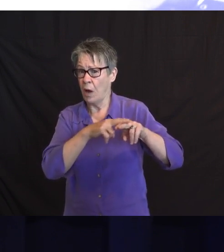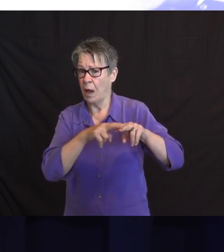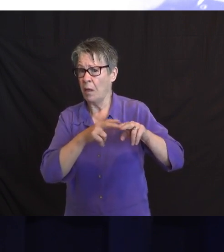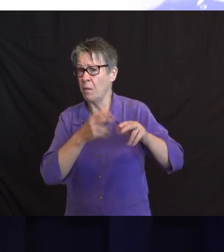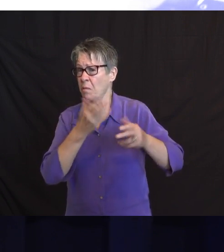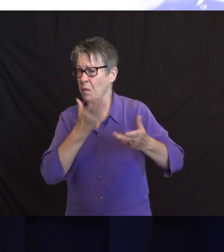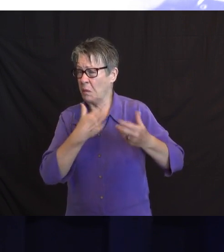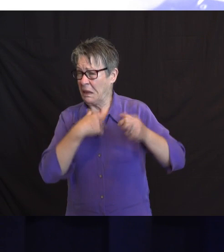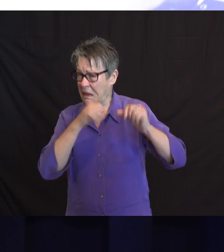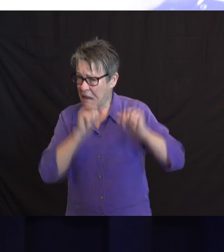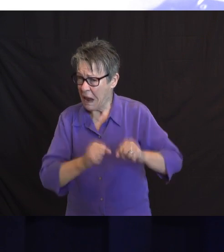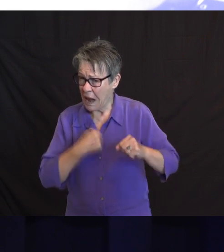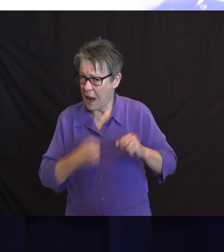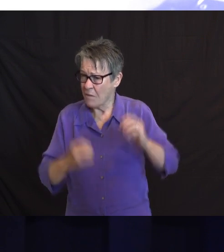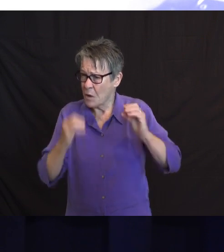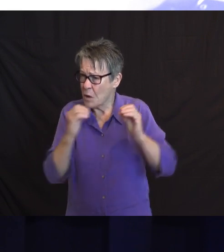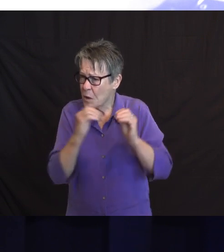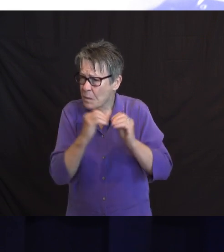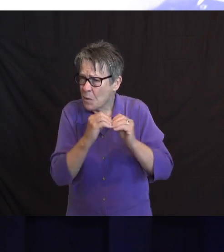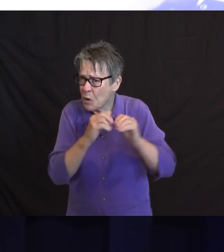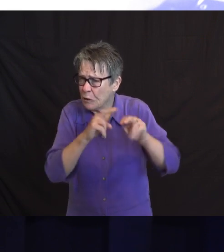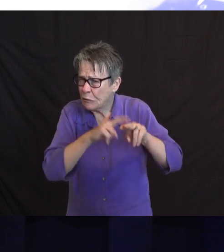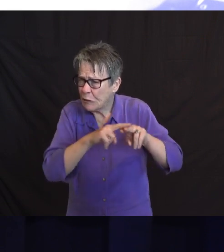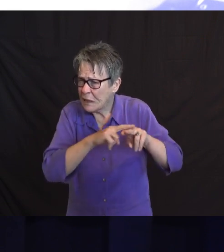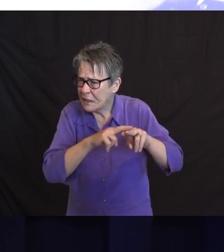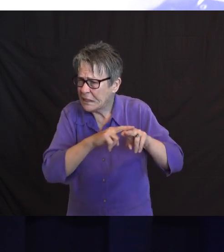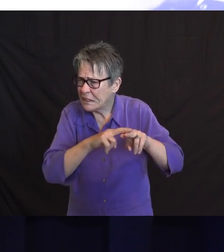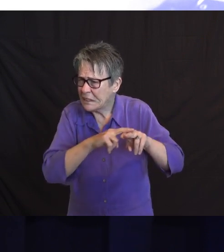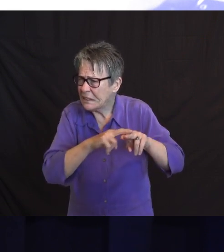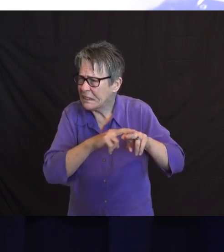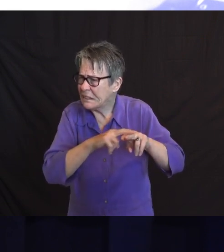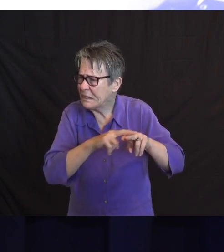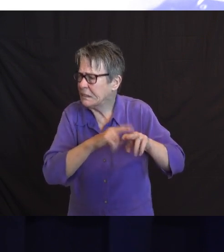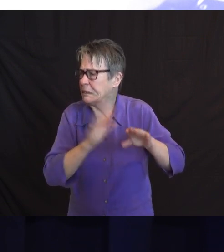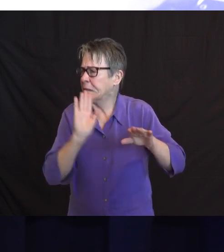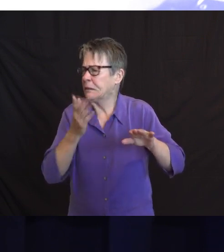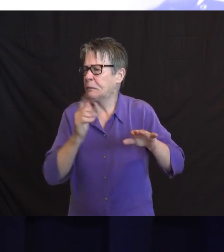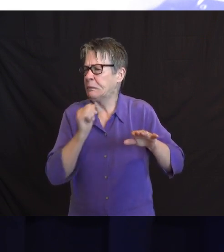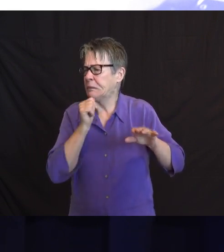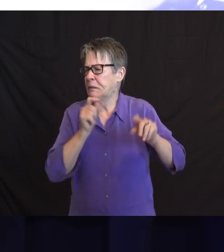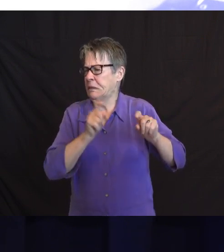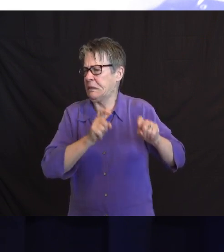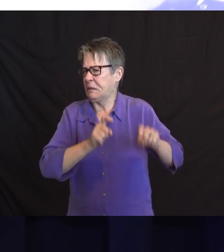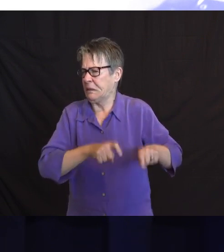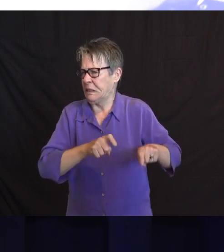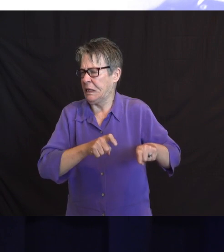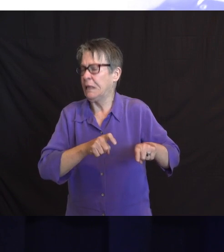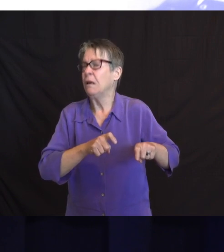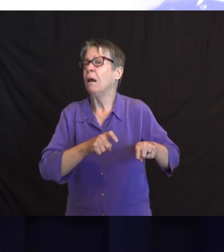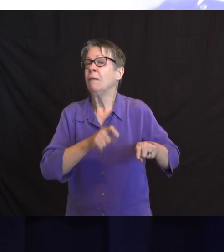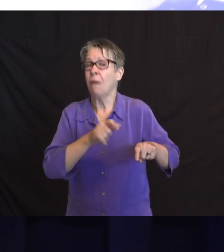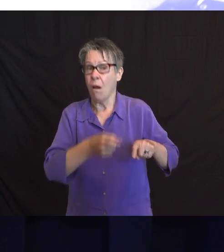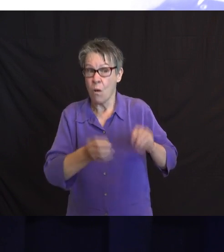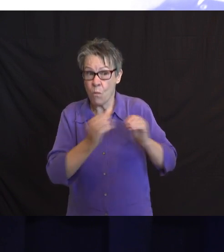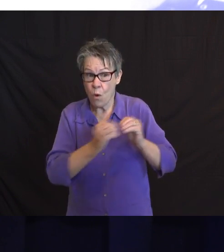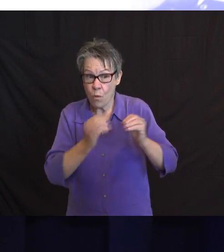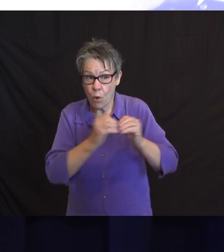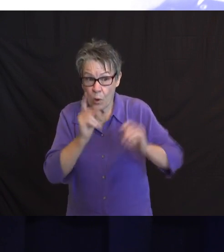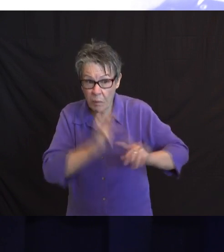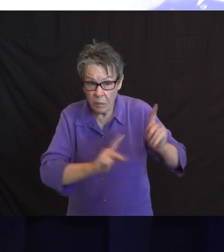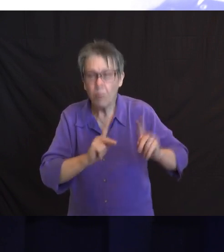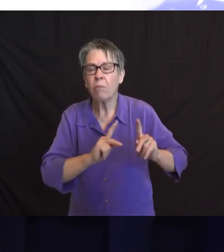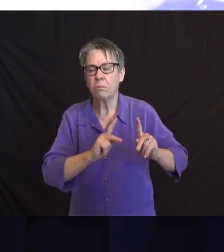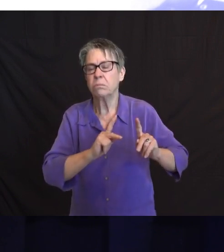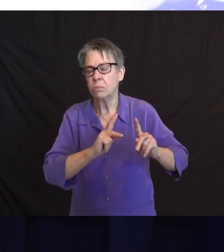yet. So we will adjust the schedules as we start to see, as we monitor the ridership come back. As far